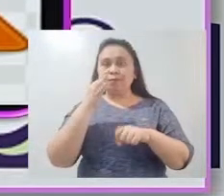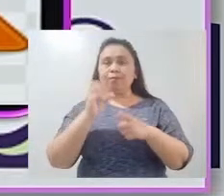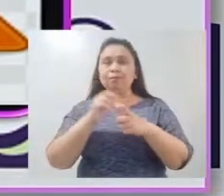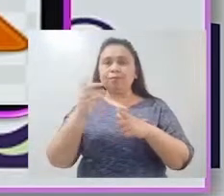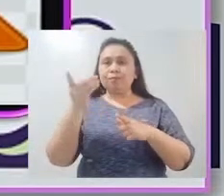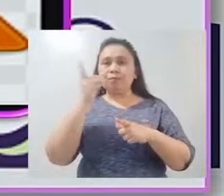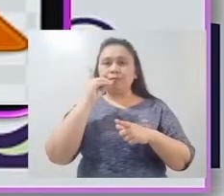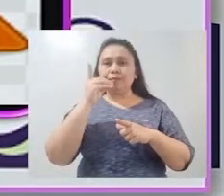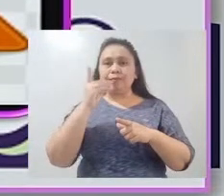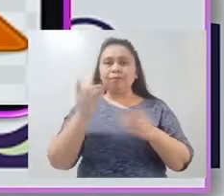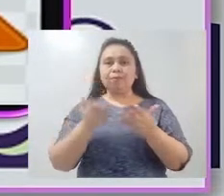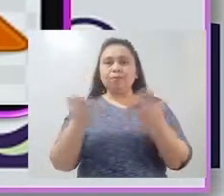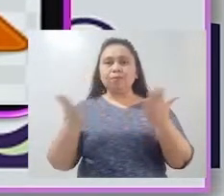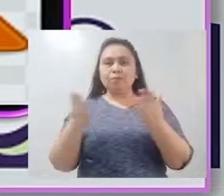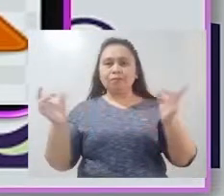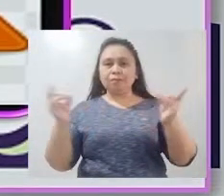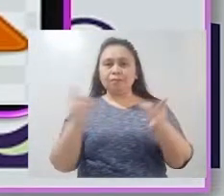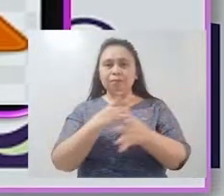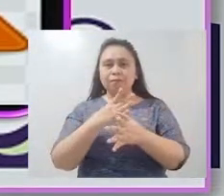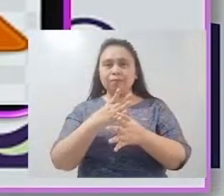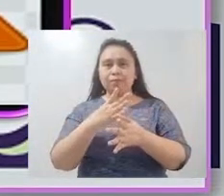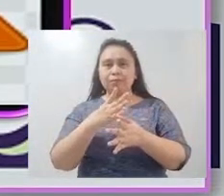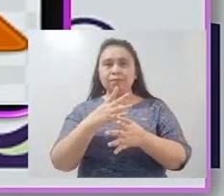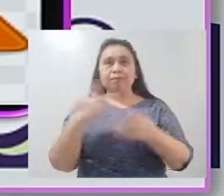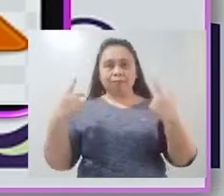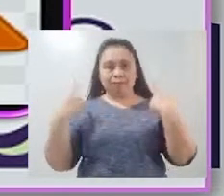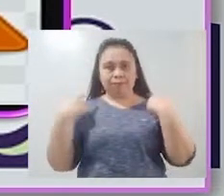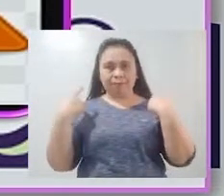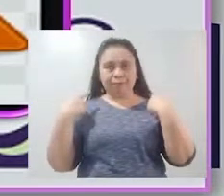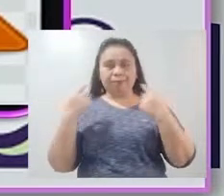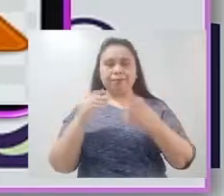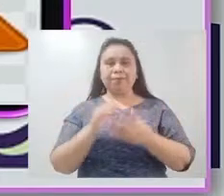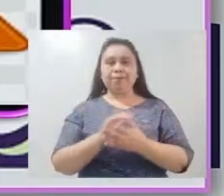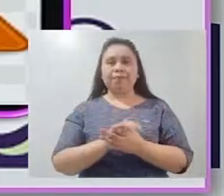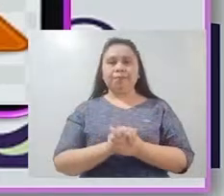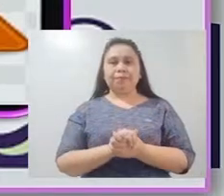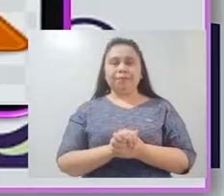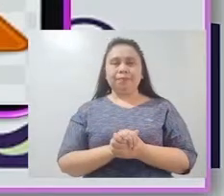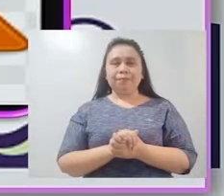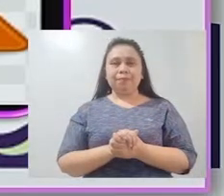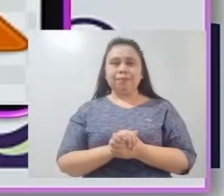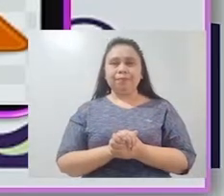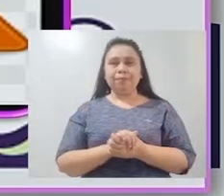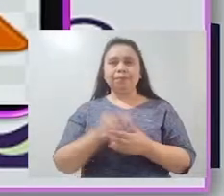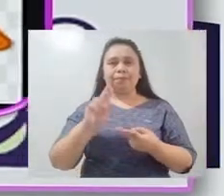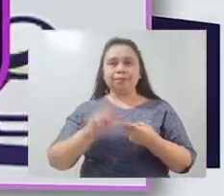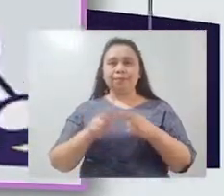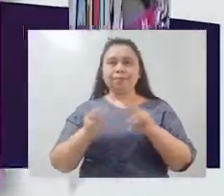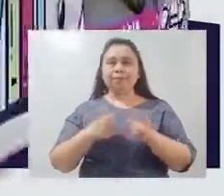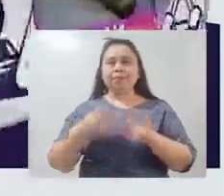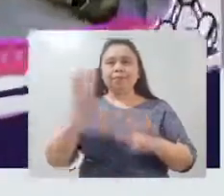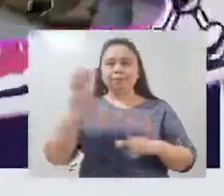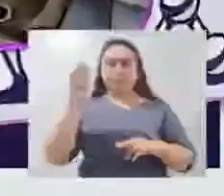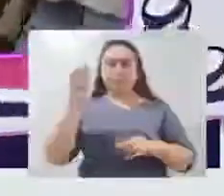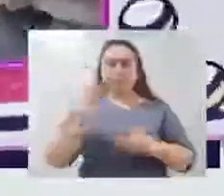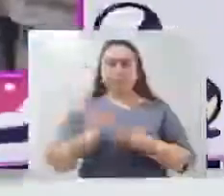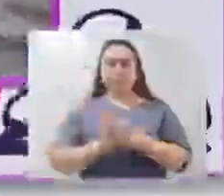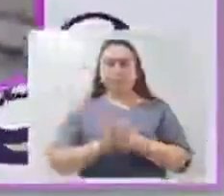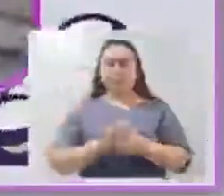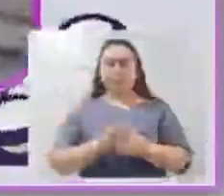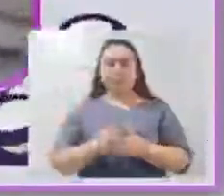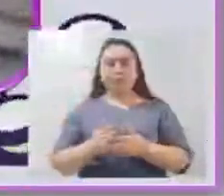in areas where hazardous chemicals are used or stored. Number